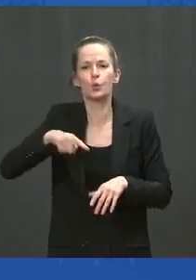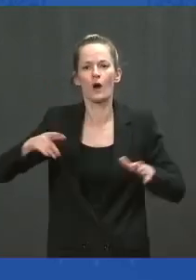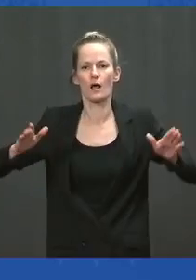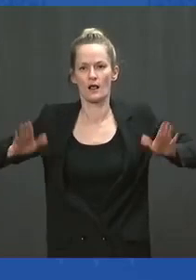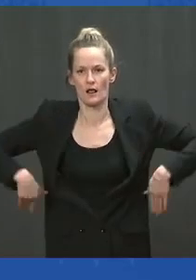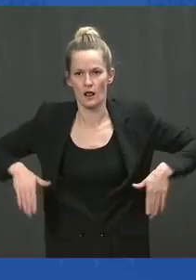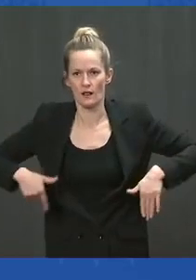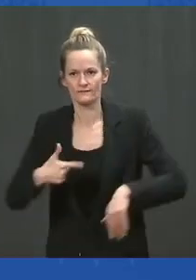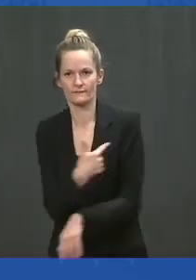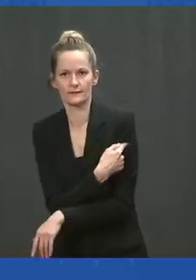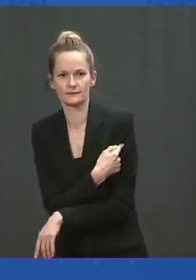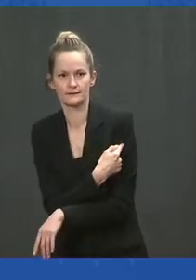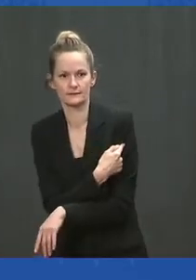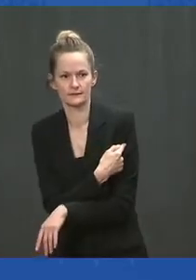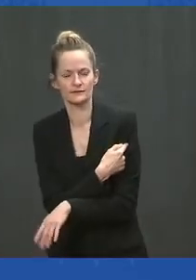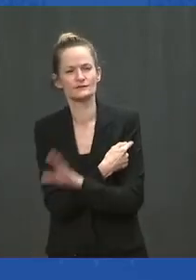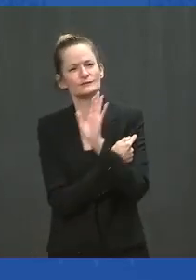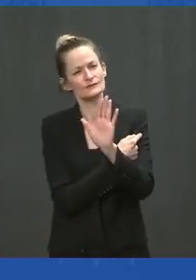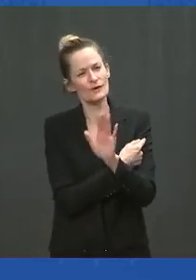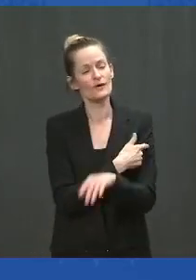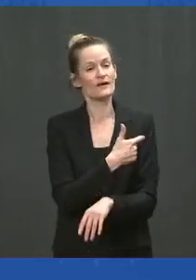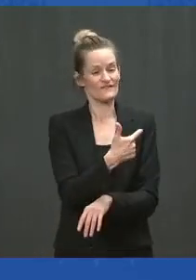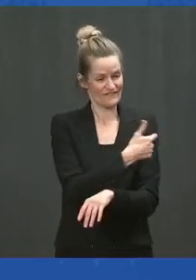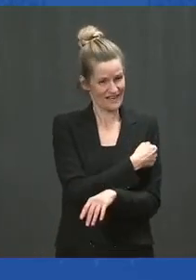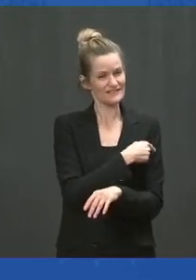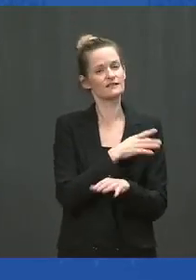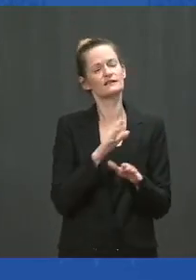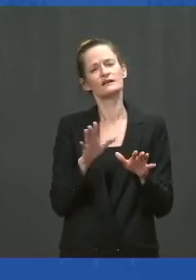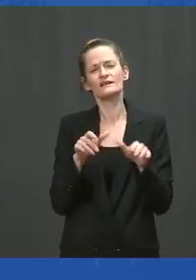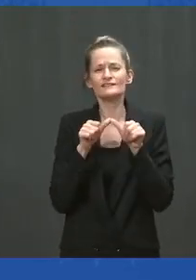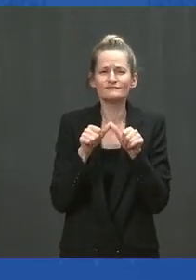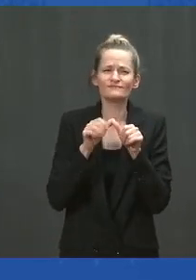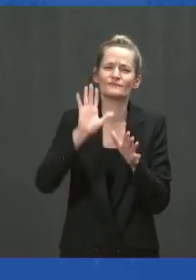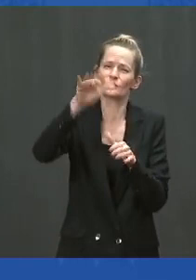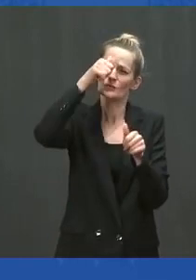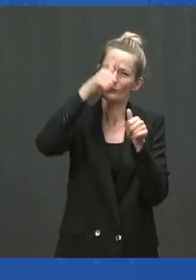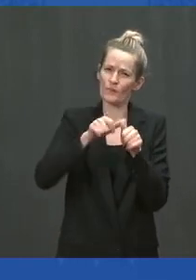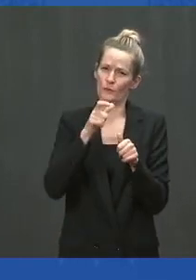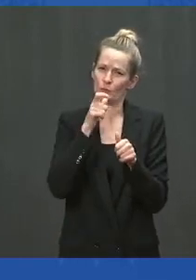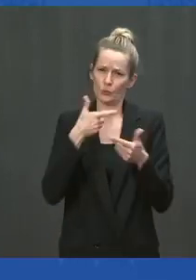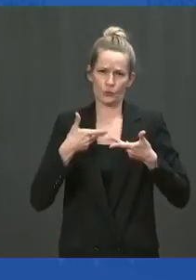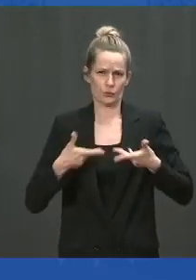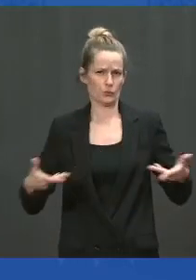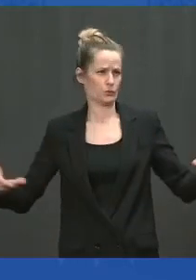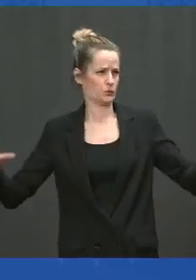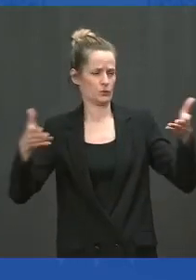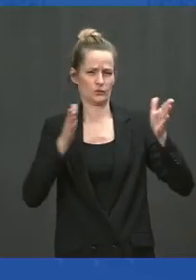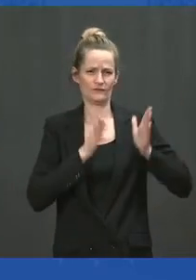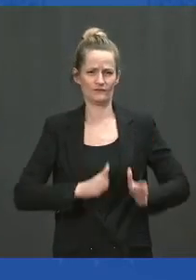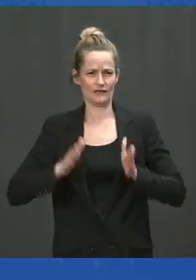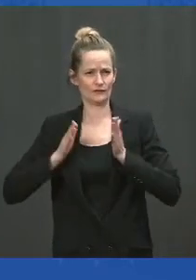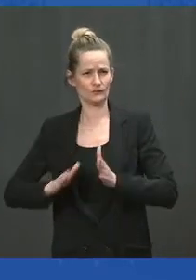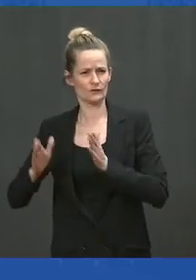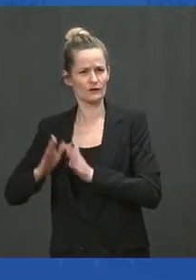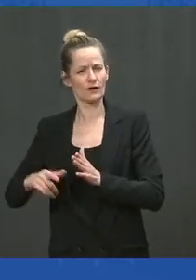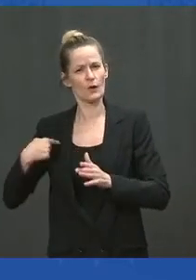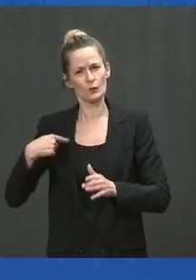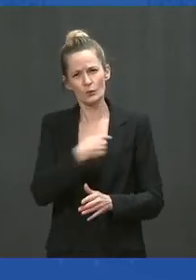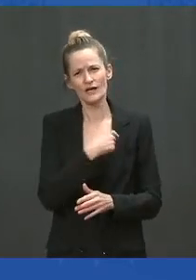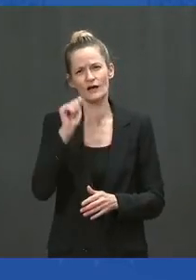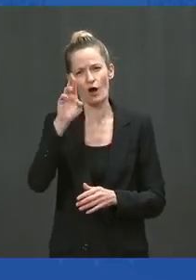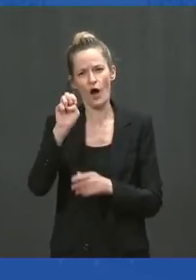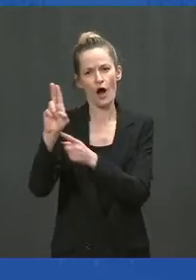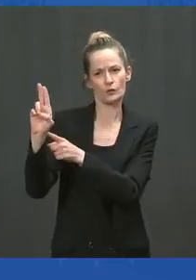course. We just have to remember who we are. You've heard me say it before. We're the United States of America. There's not a